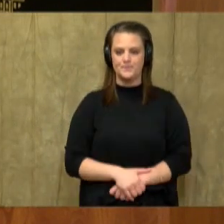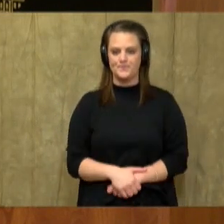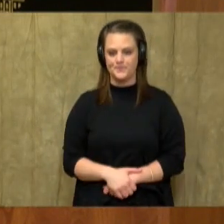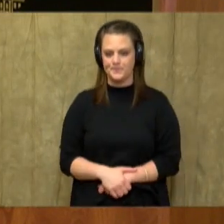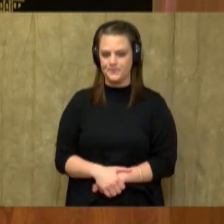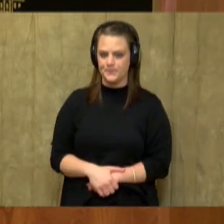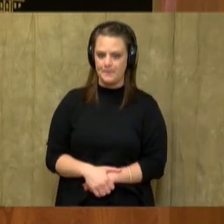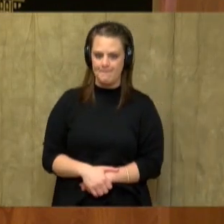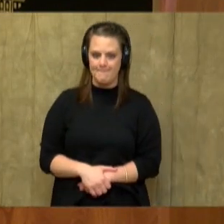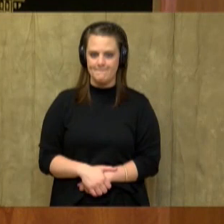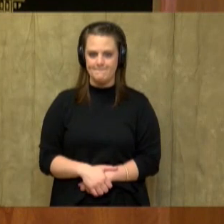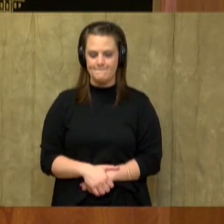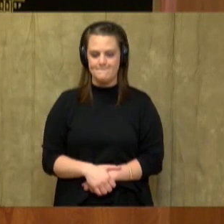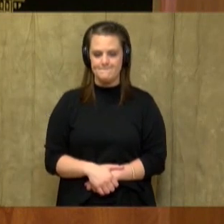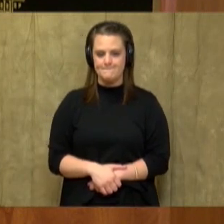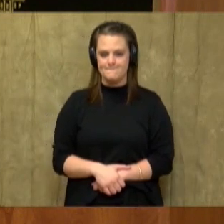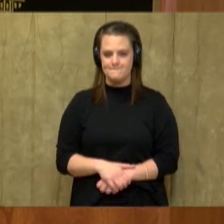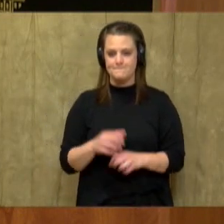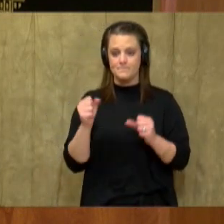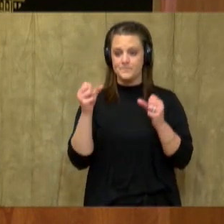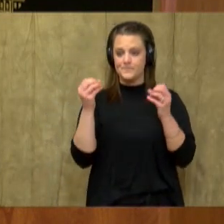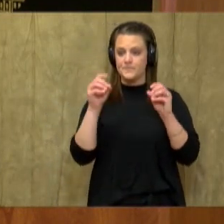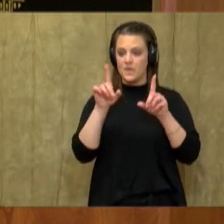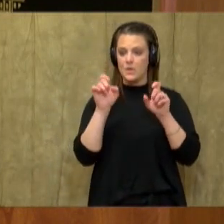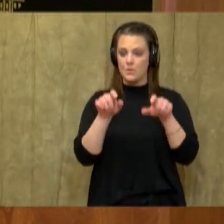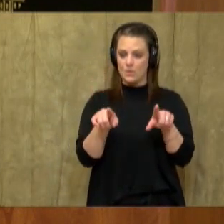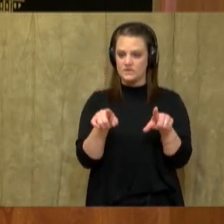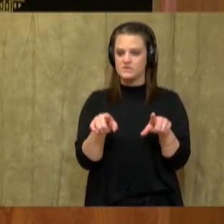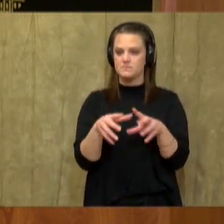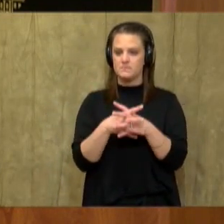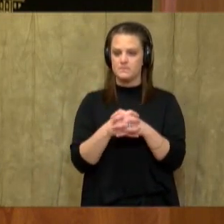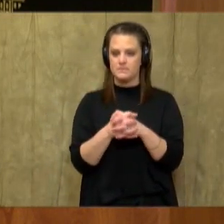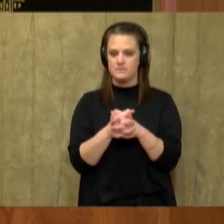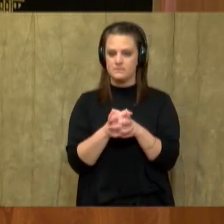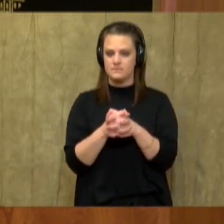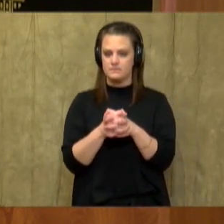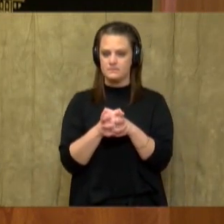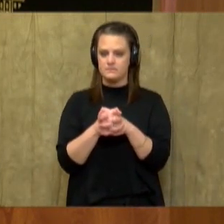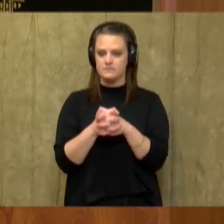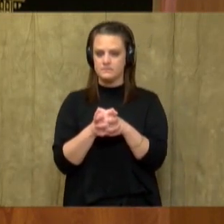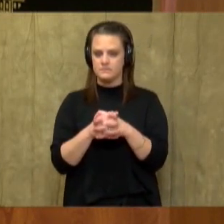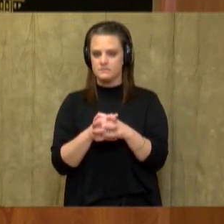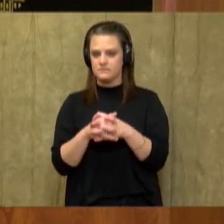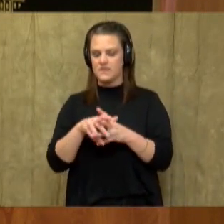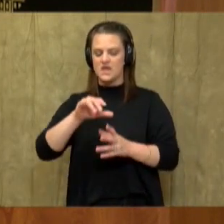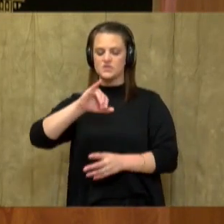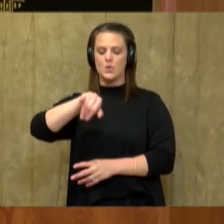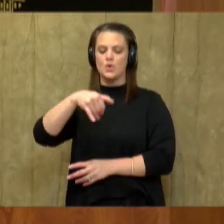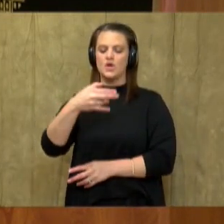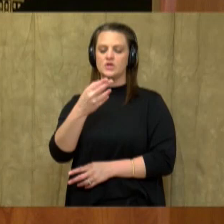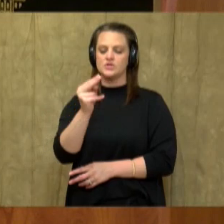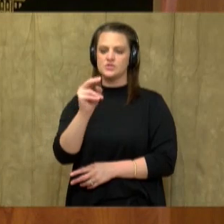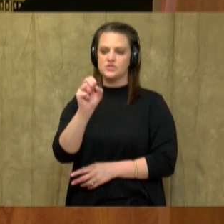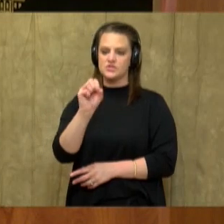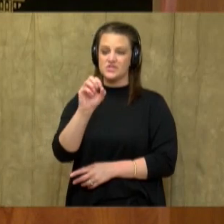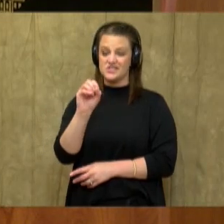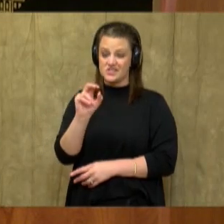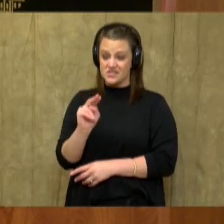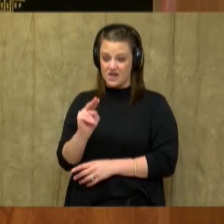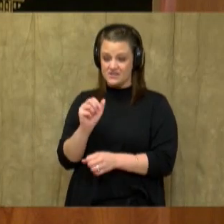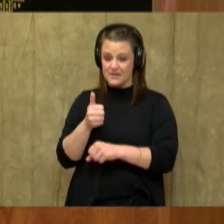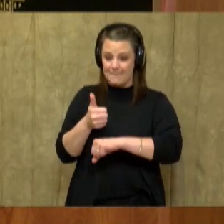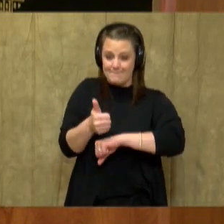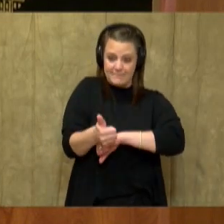So the question is then, is Johnson and is the Democratic Party blamed for